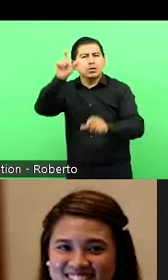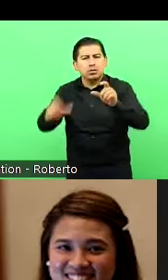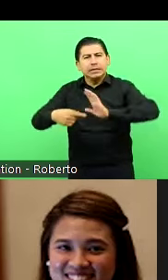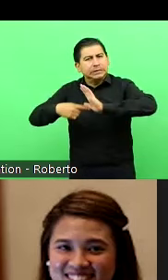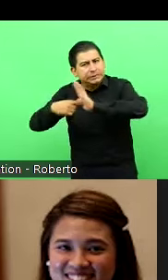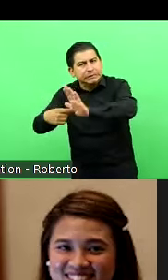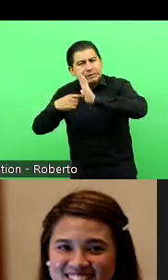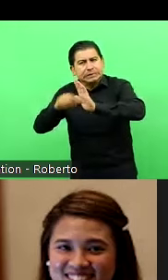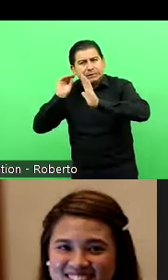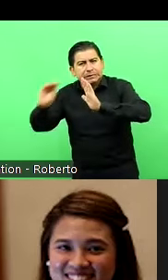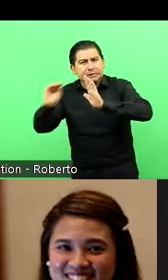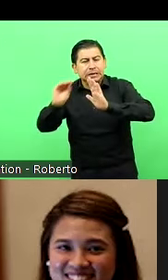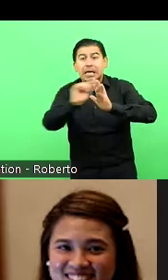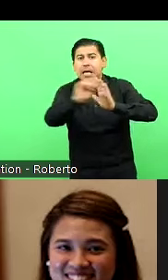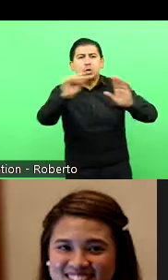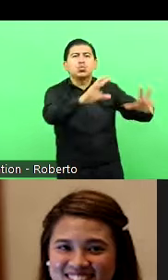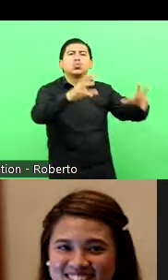of the community through